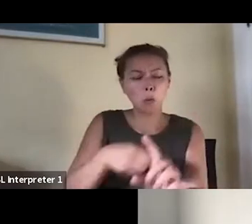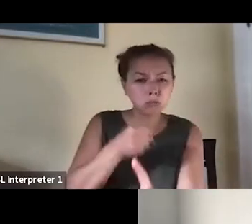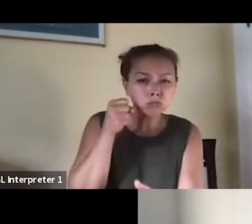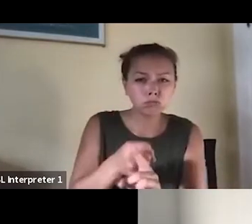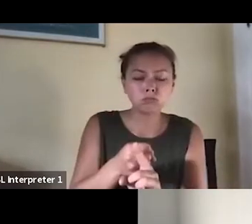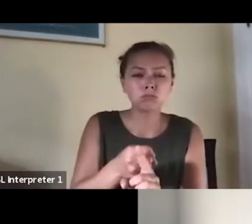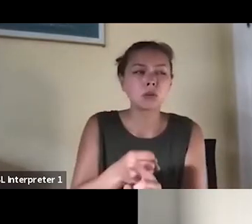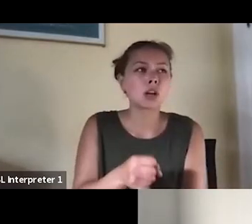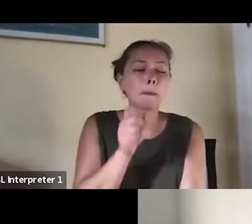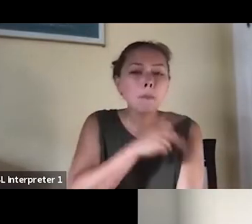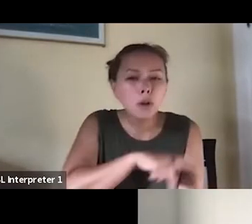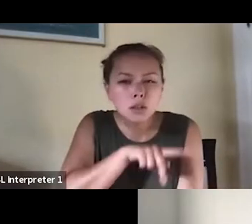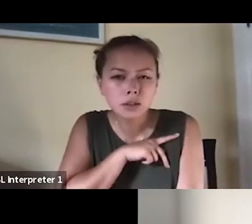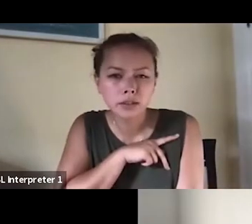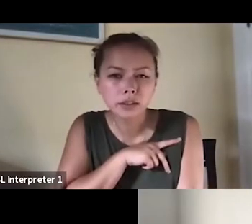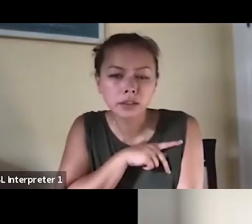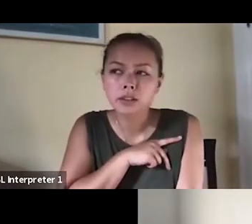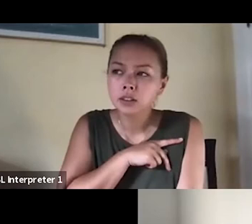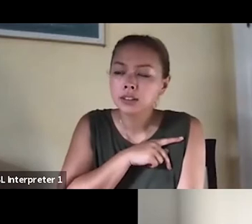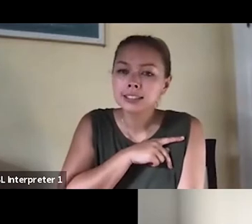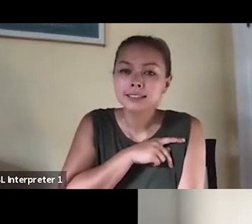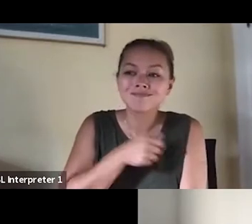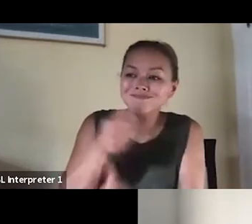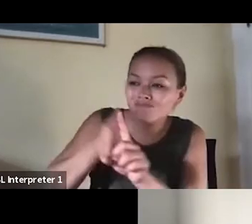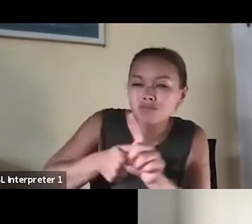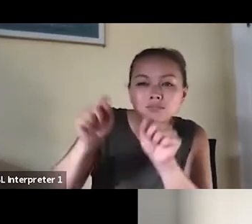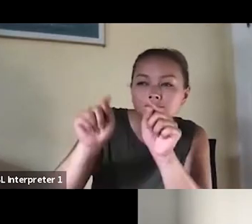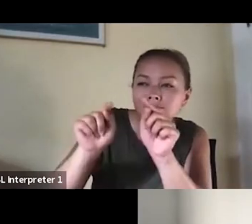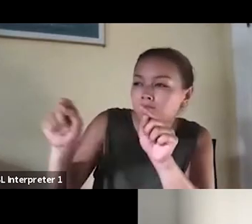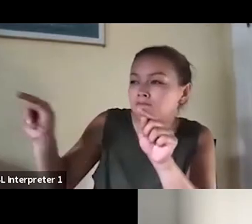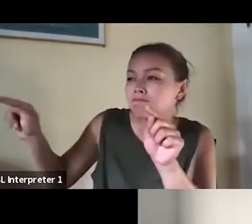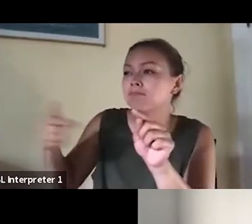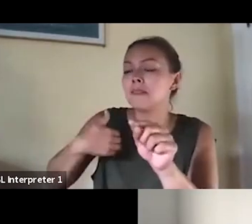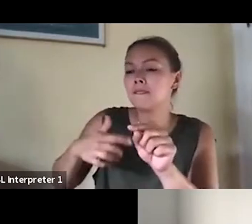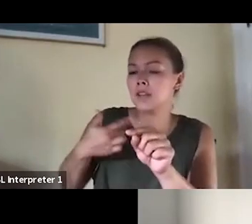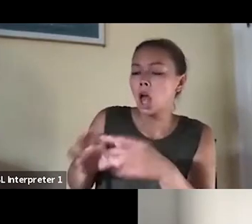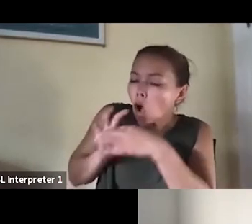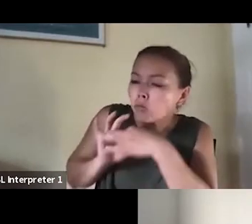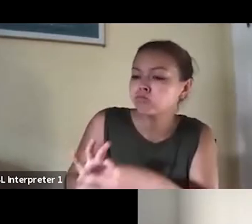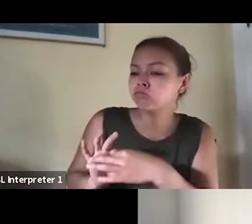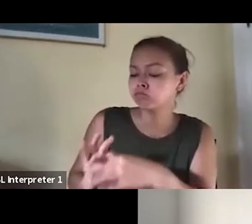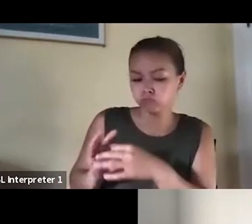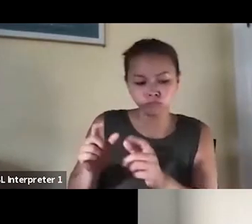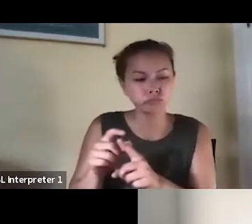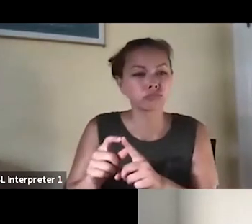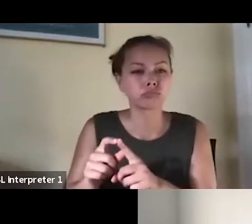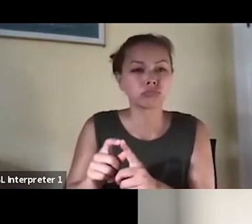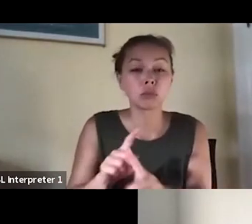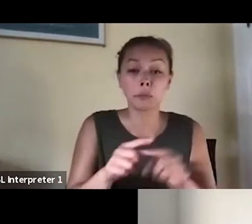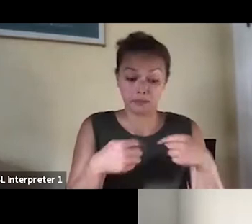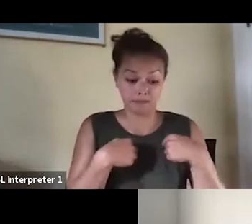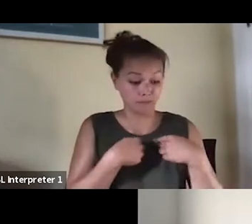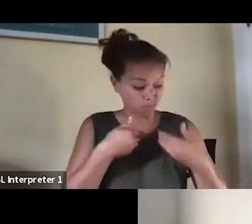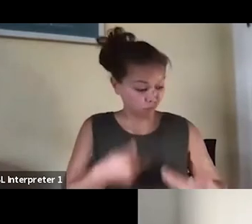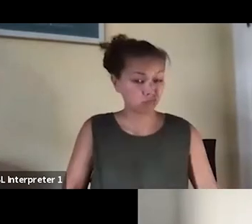what words they feel represent them. But I very strongly identify as a disabled person,